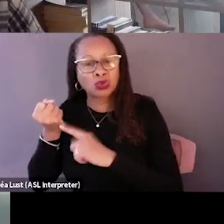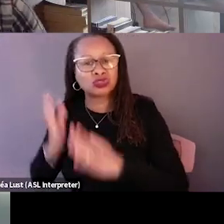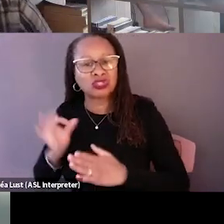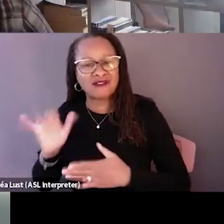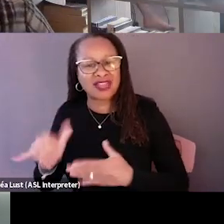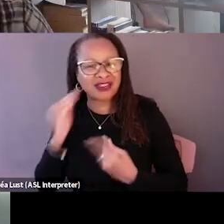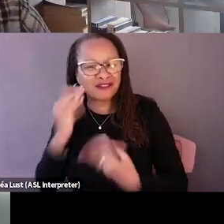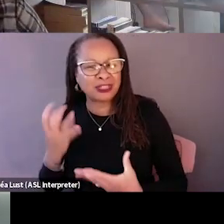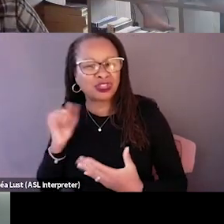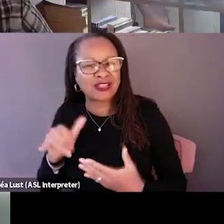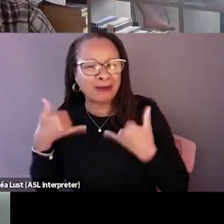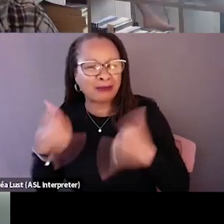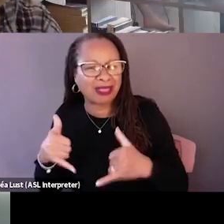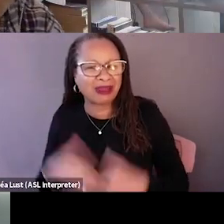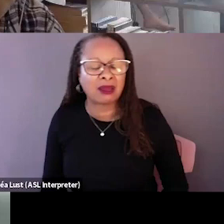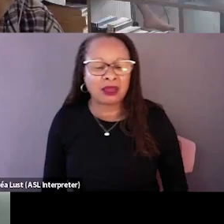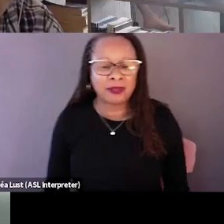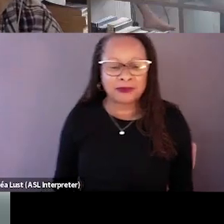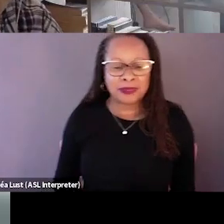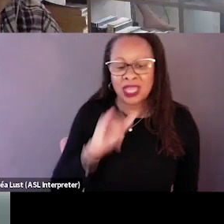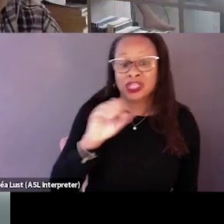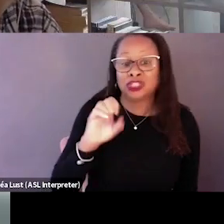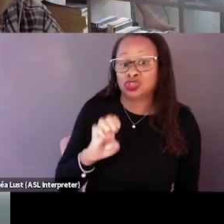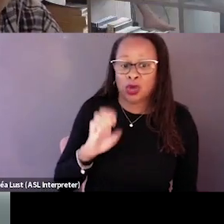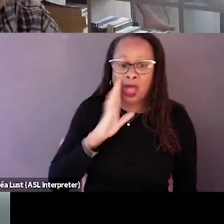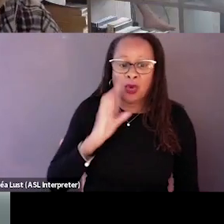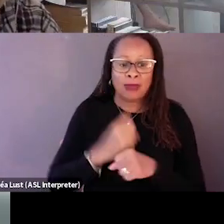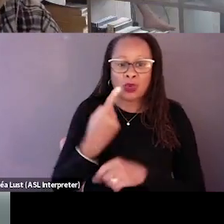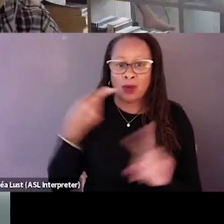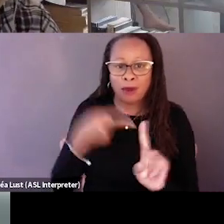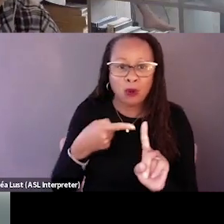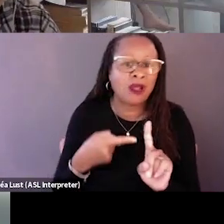Right, absolutely. But let me just make one point, because